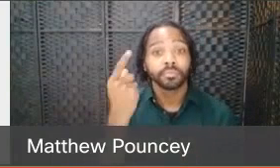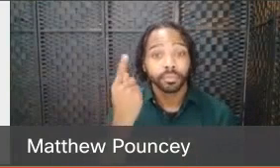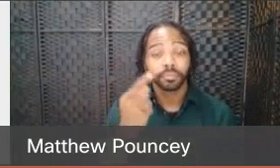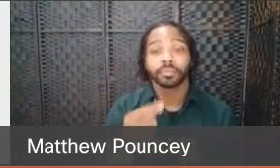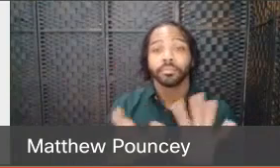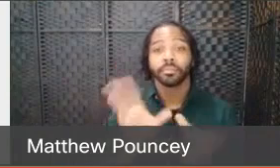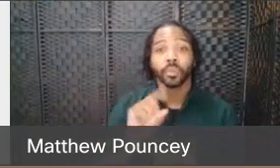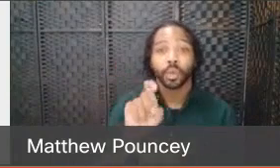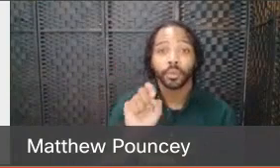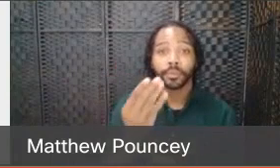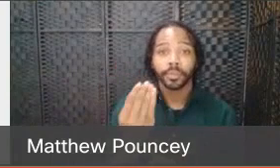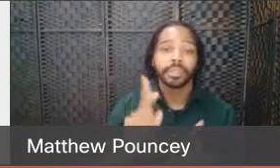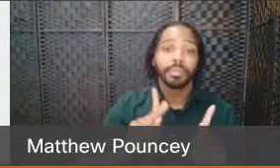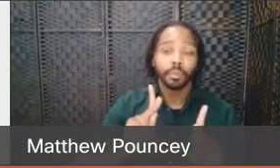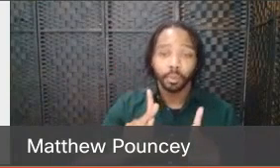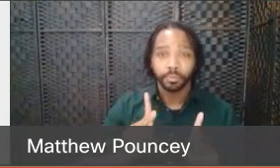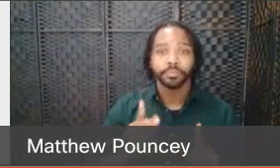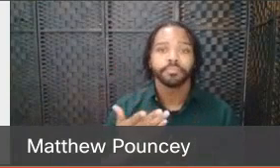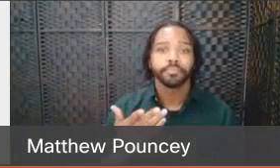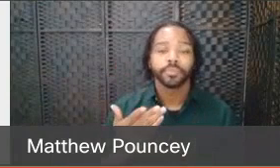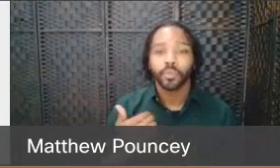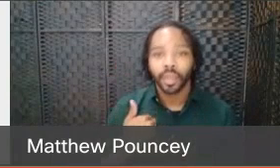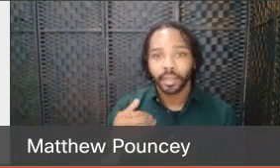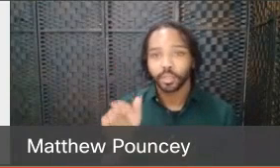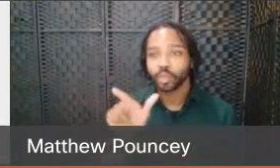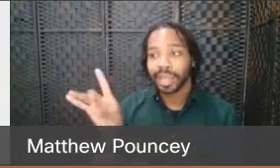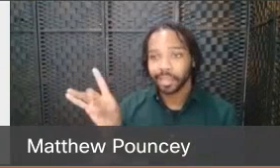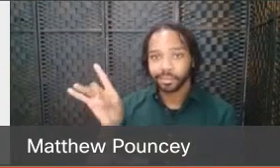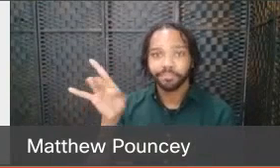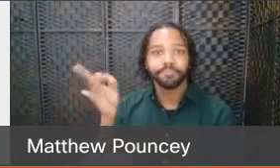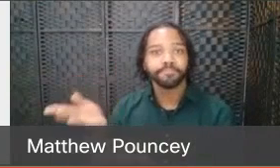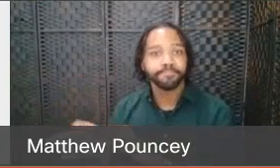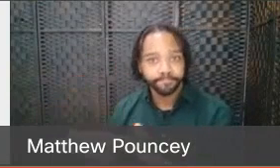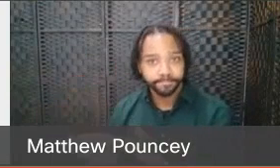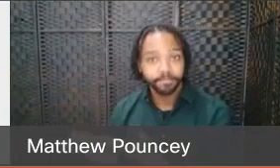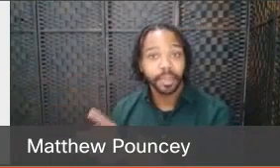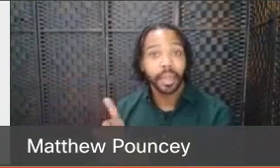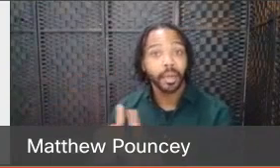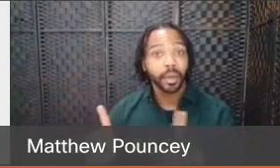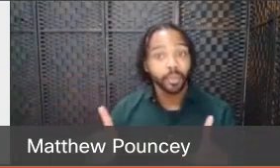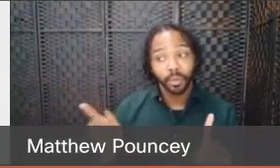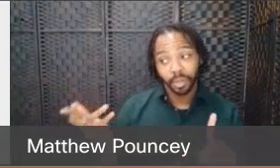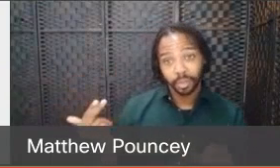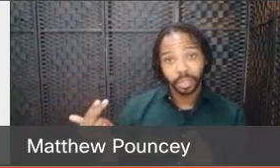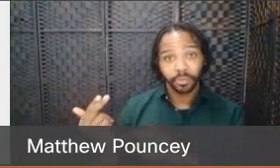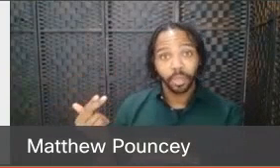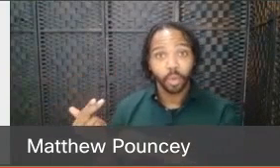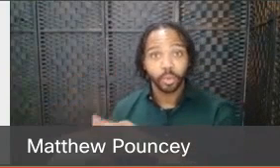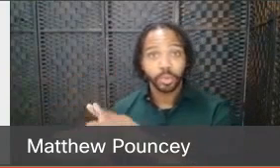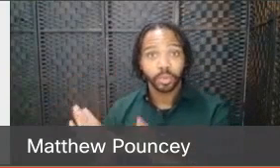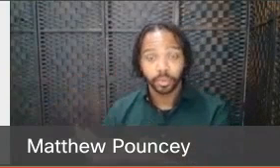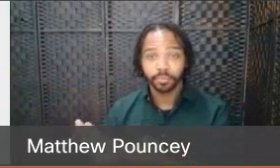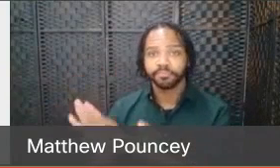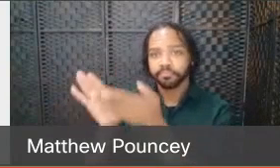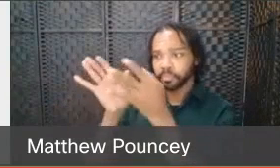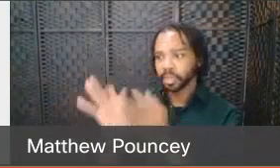114 people, we have had 28 deaths. However, 13 of those deaths were determined to